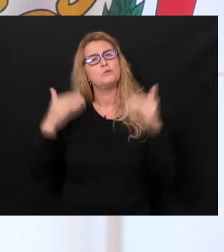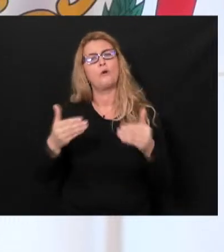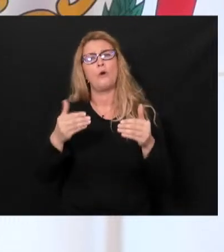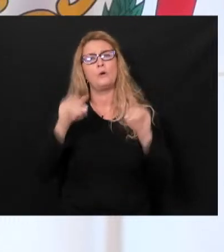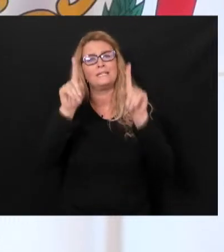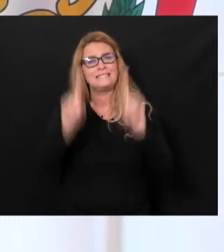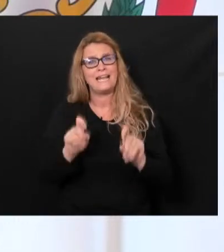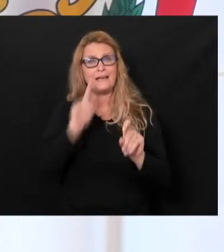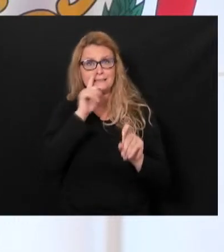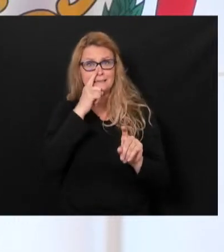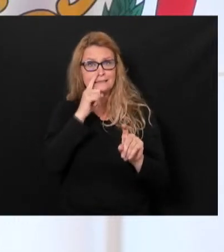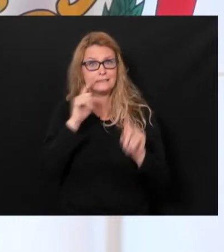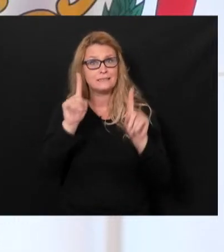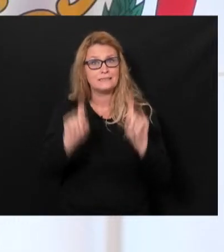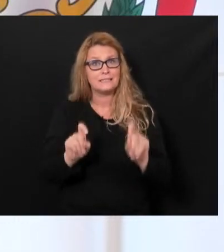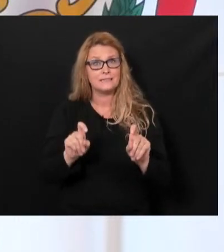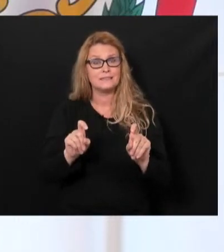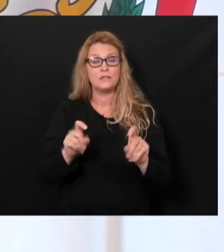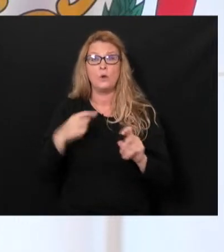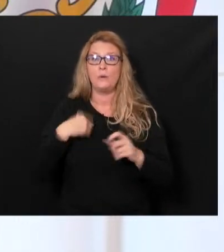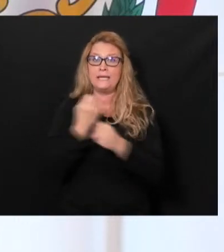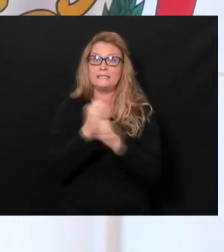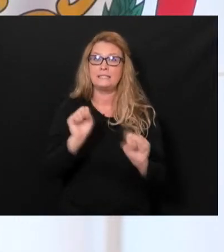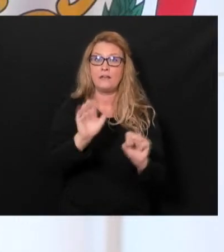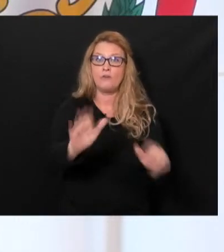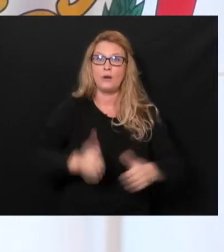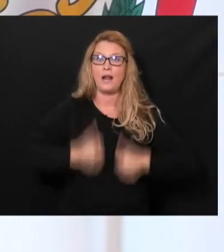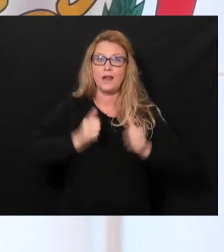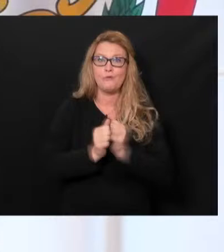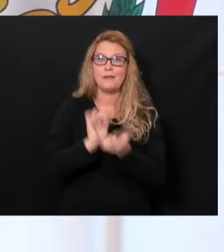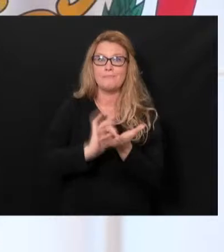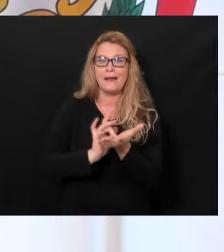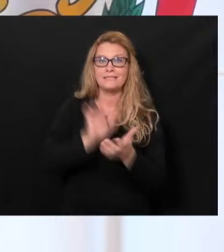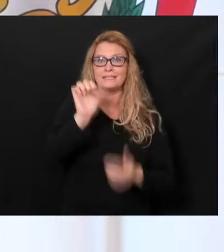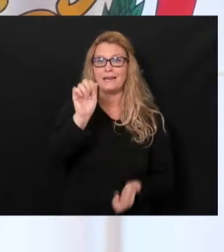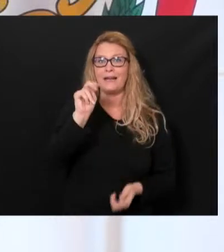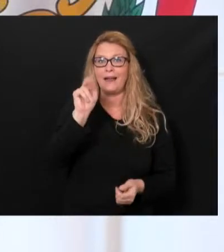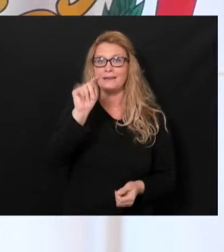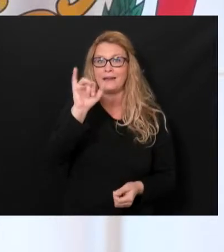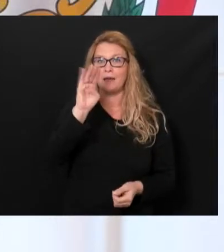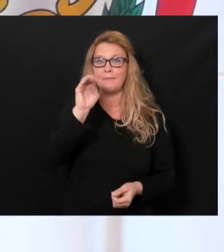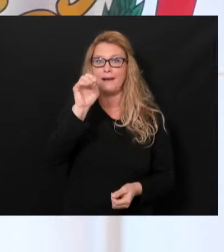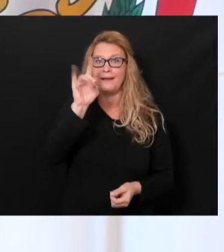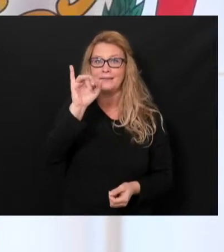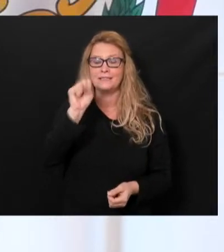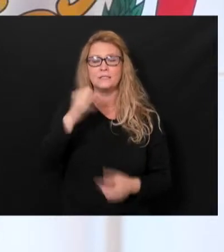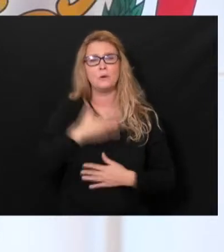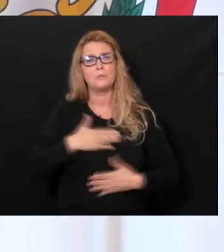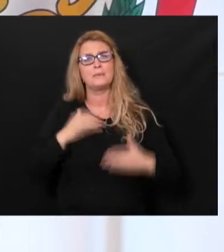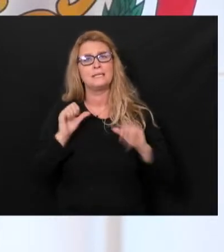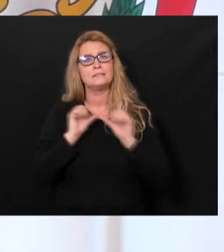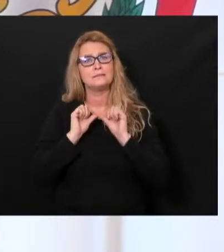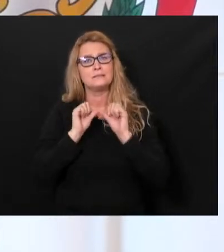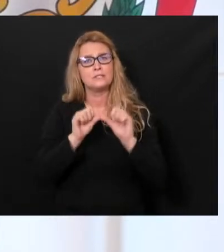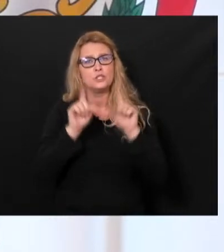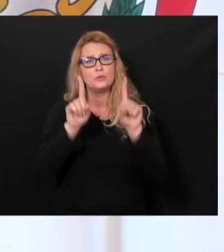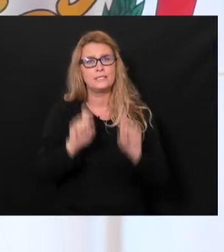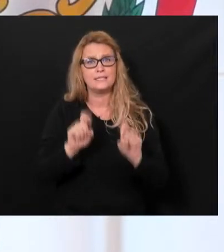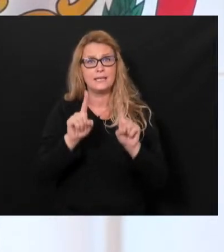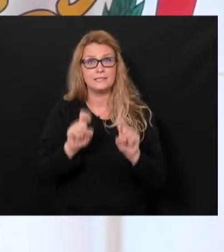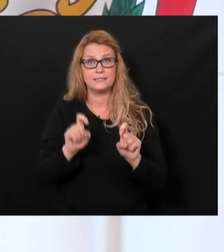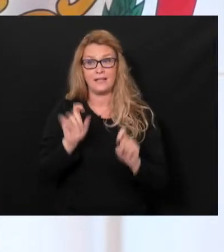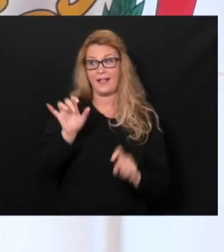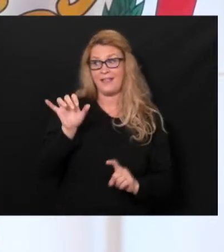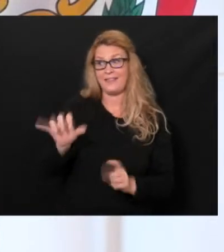can save your life with these antibodies if we catch it early enough. Please go get a test. Remember, these antibodies